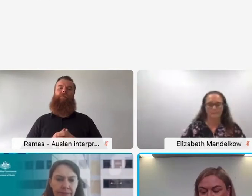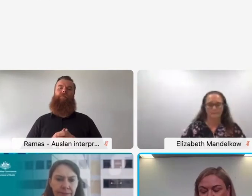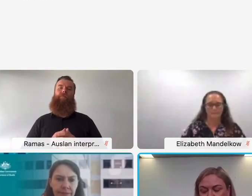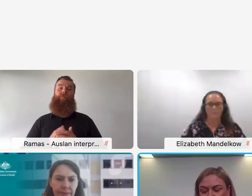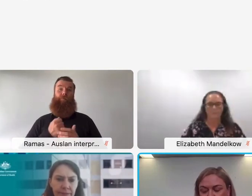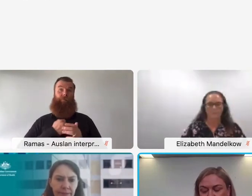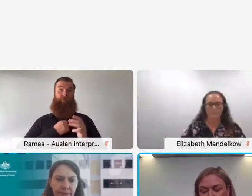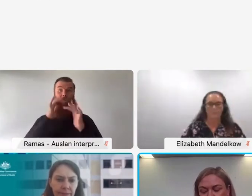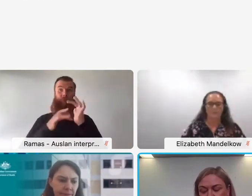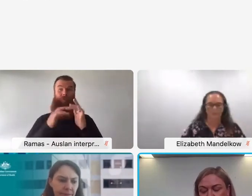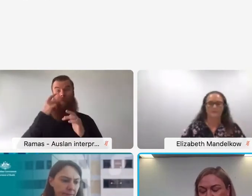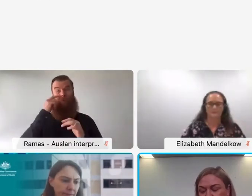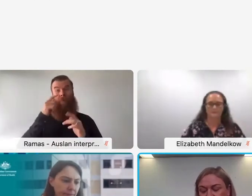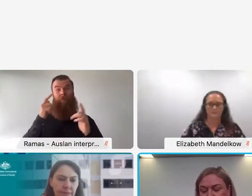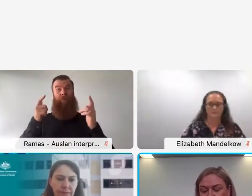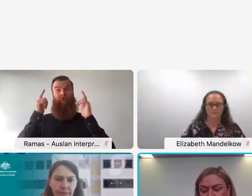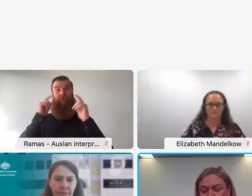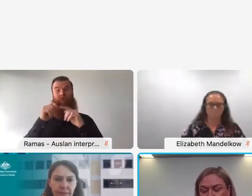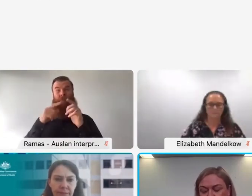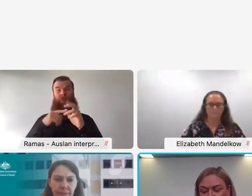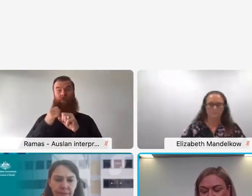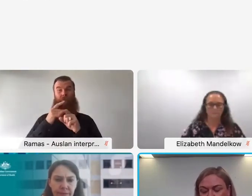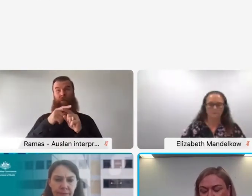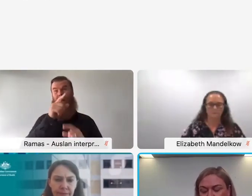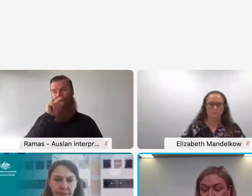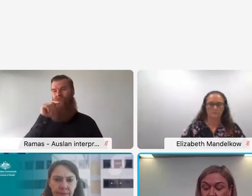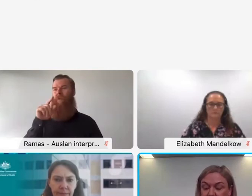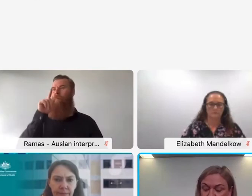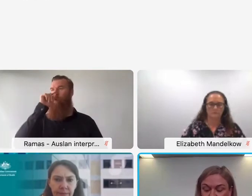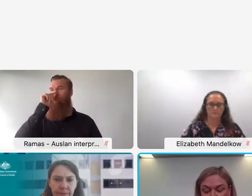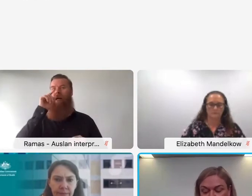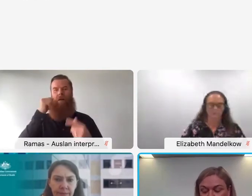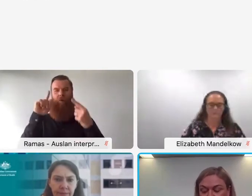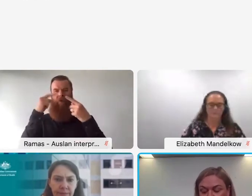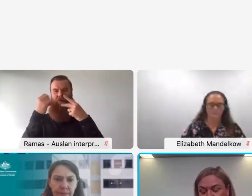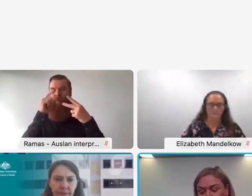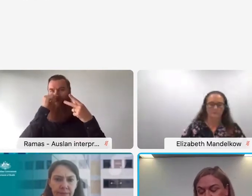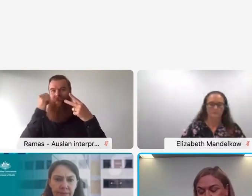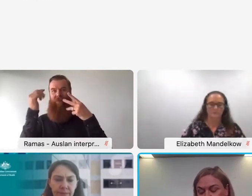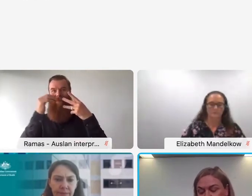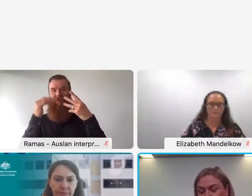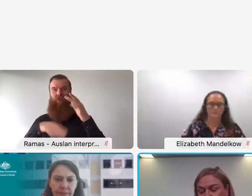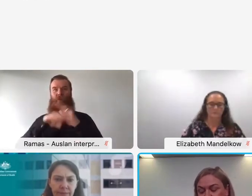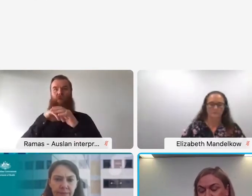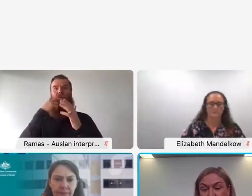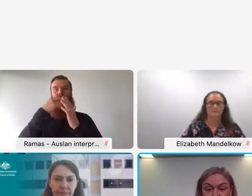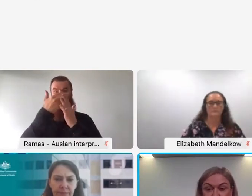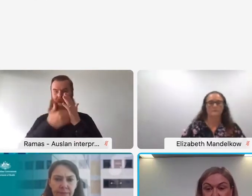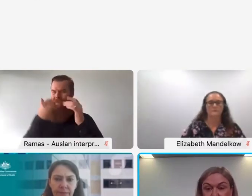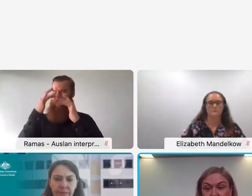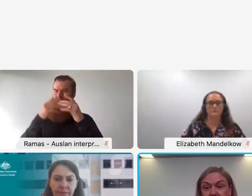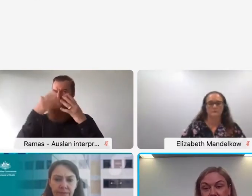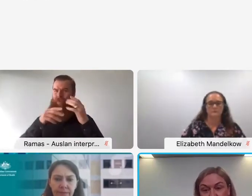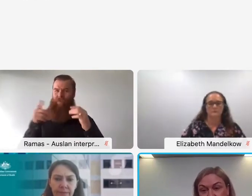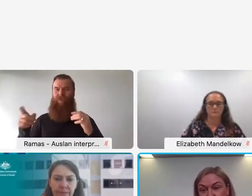page, you can have a look at on eligibility. If you scroll down, you'll see a full list of all of our postcodes. I'm pretty